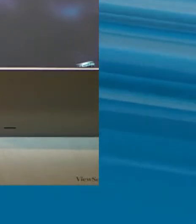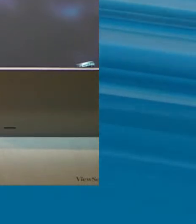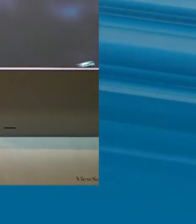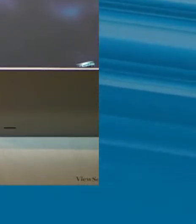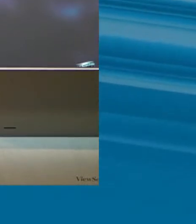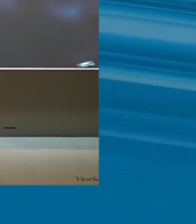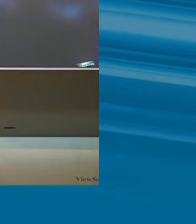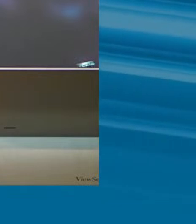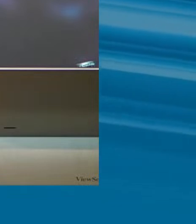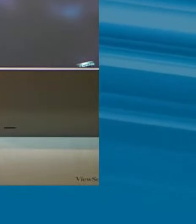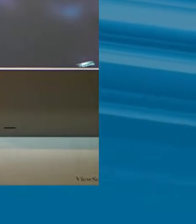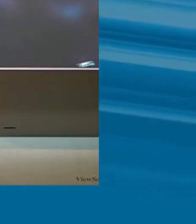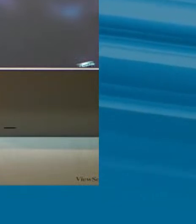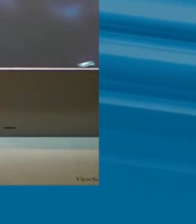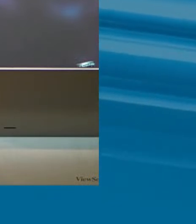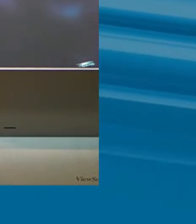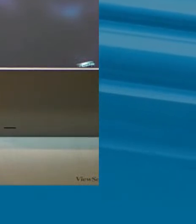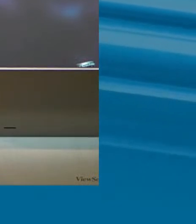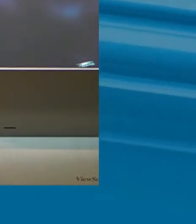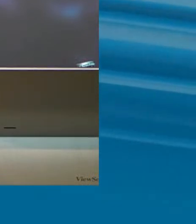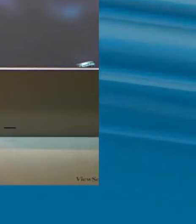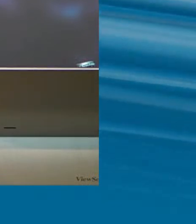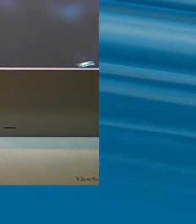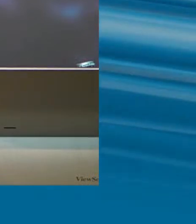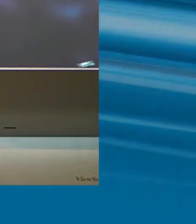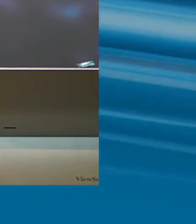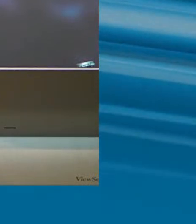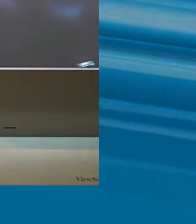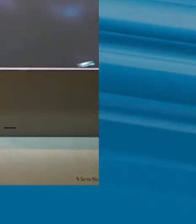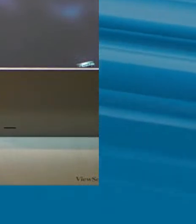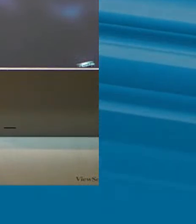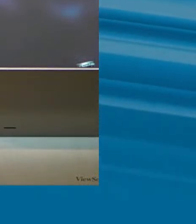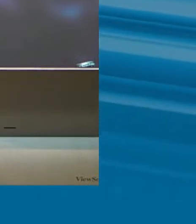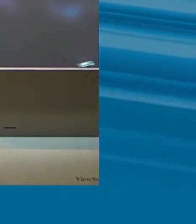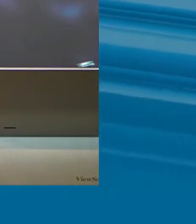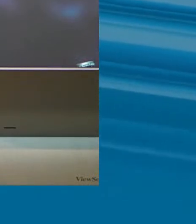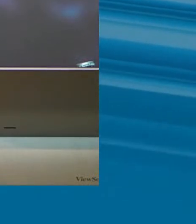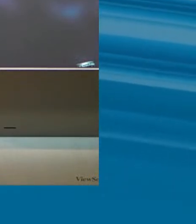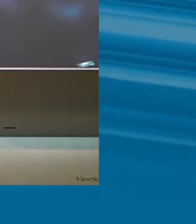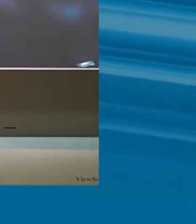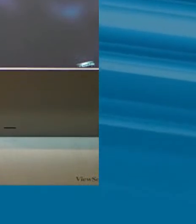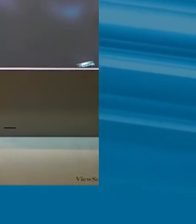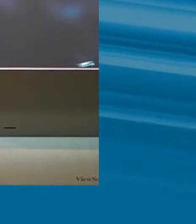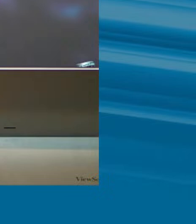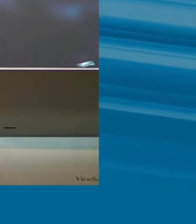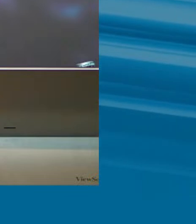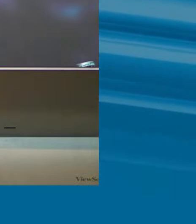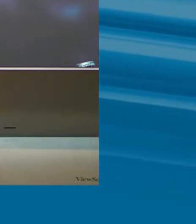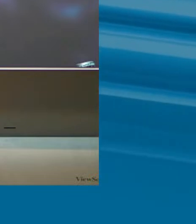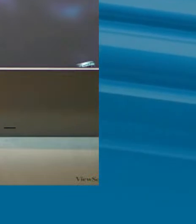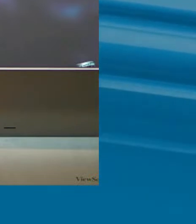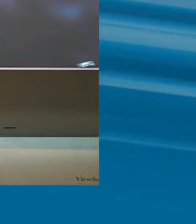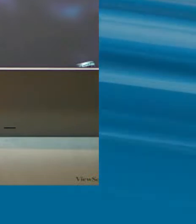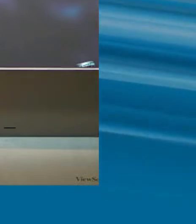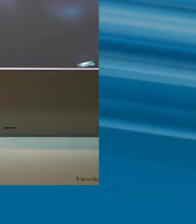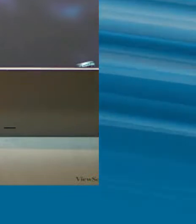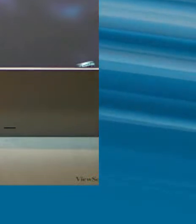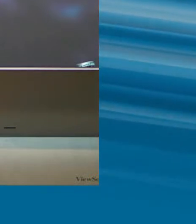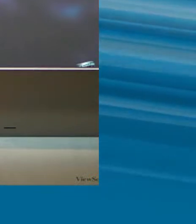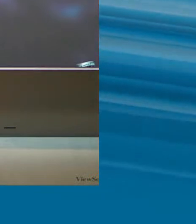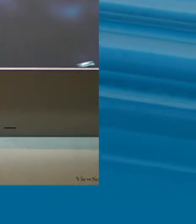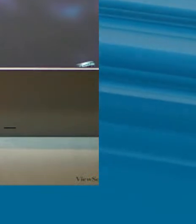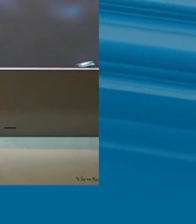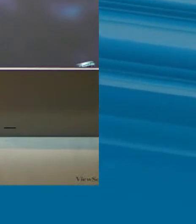distinguished members. First of all, I would like to compliment ECLAC, and I share with them this report. It is the